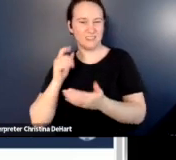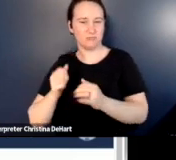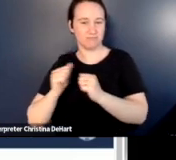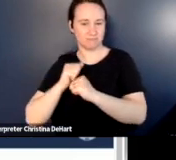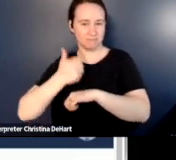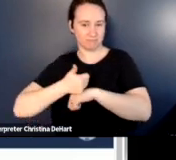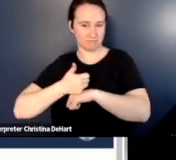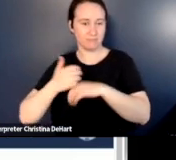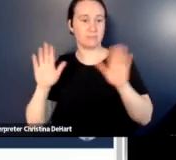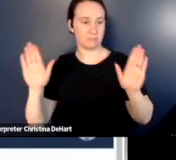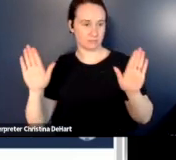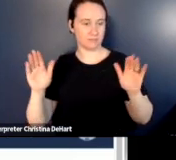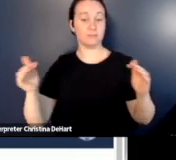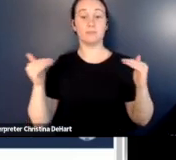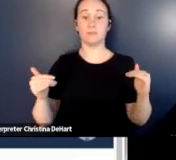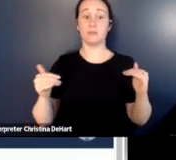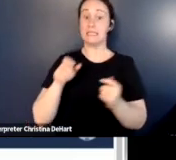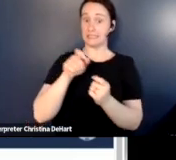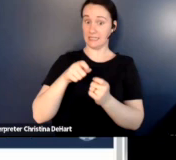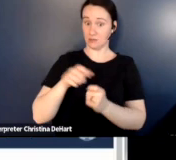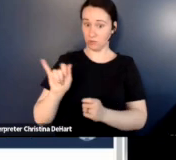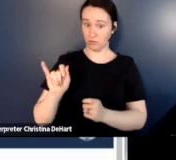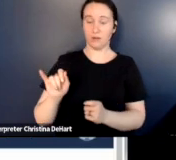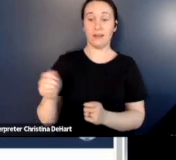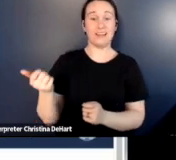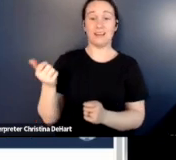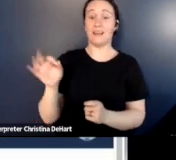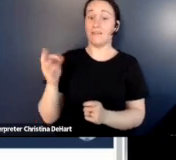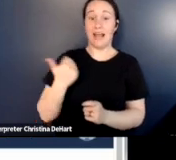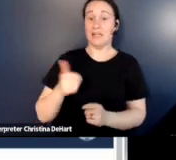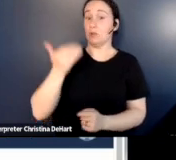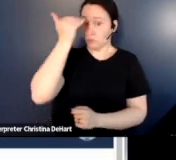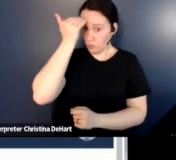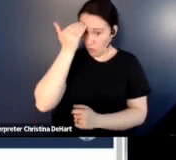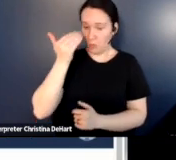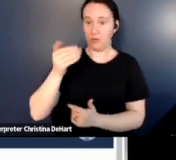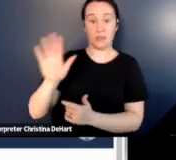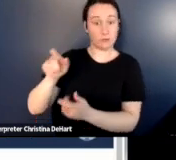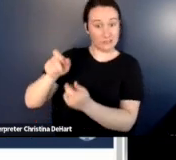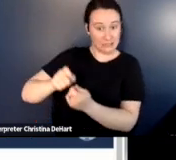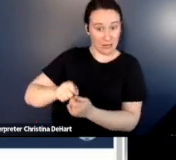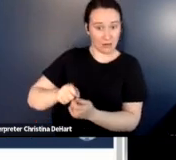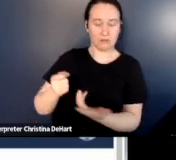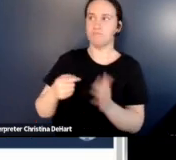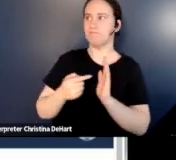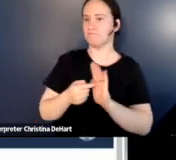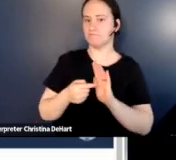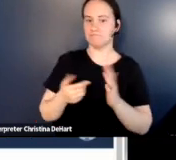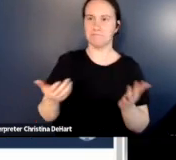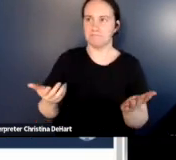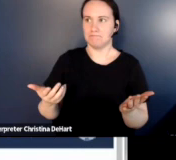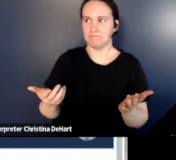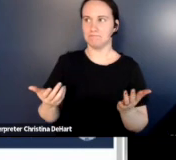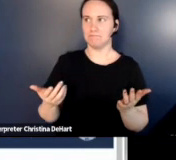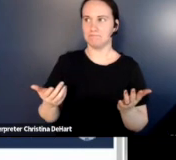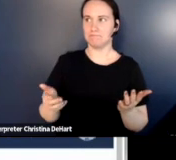available right here, the pre-interaction survey details, so anything that is known at this time, which could be